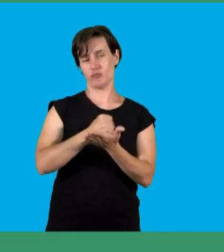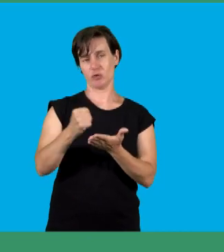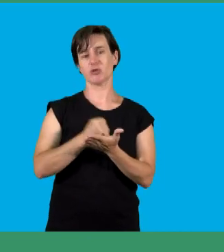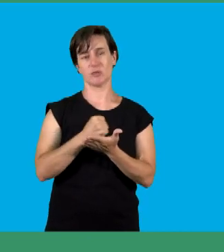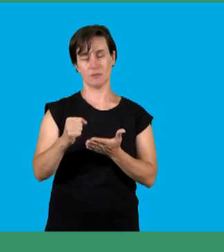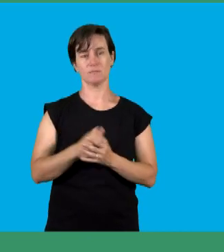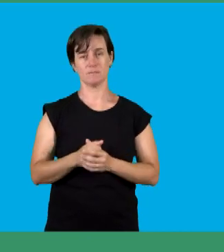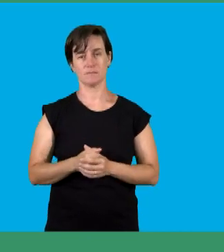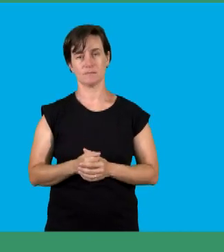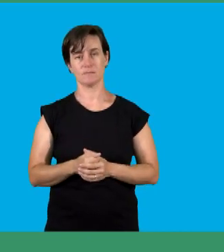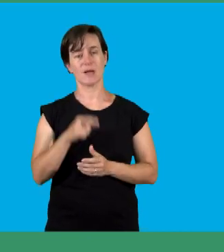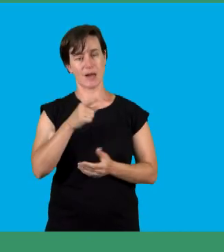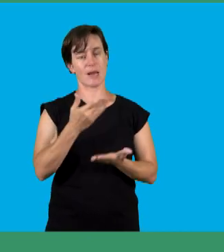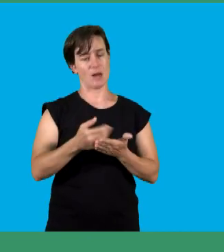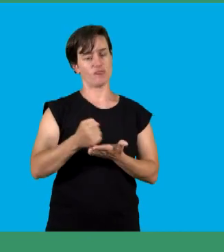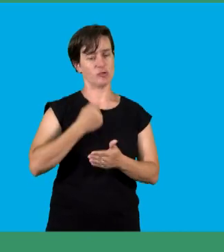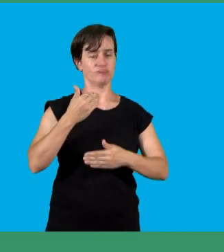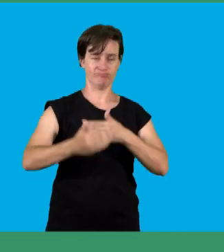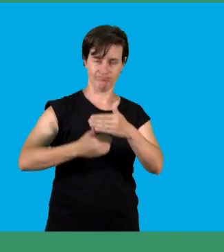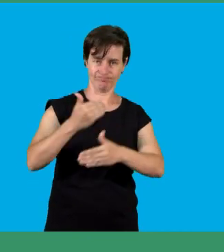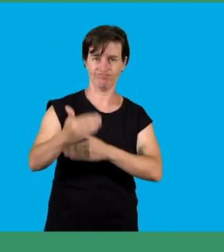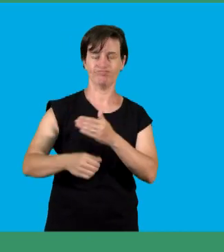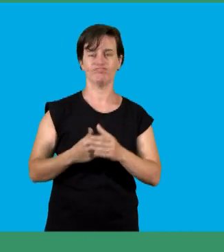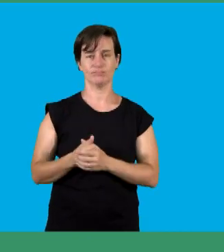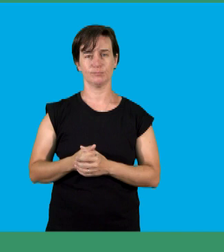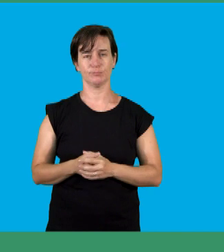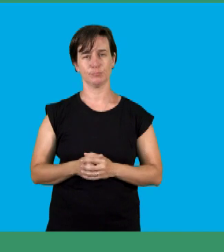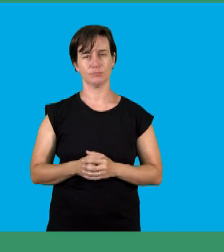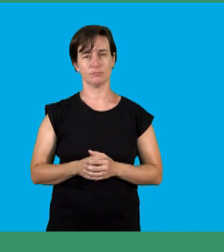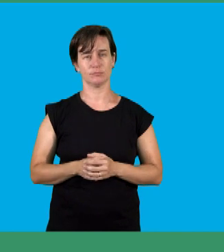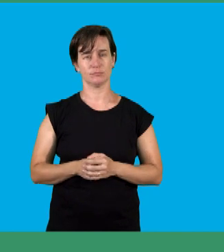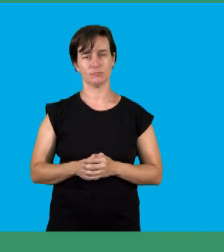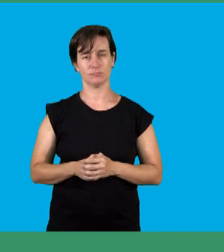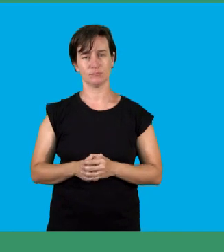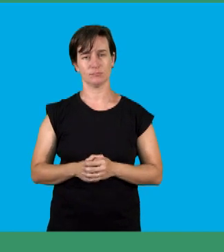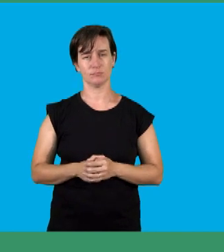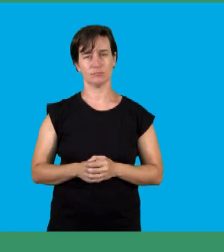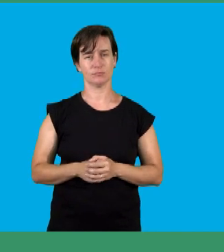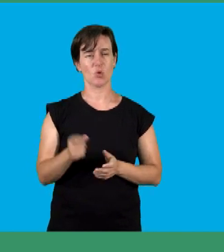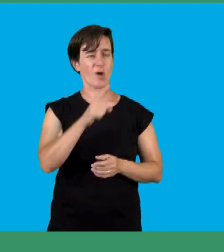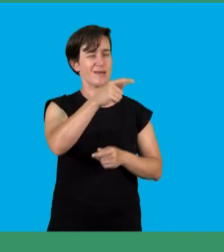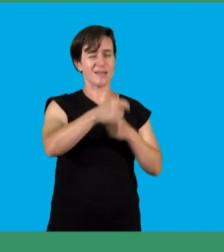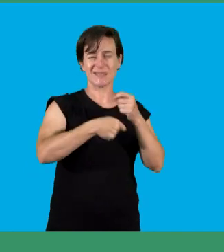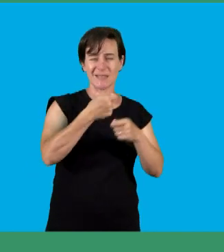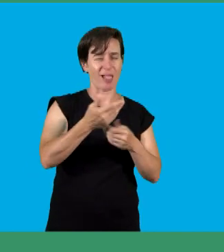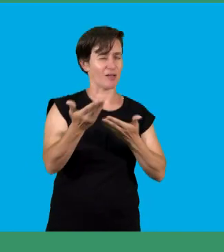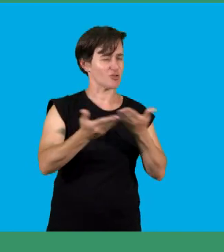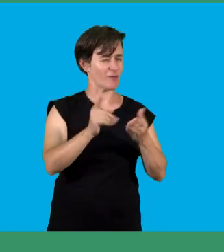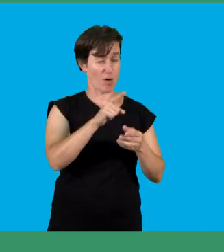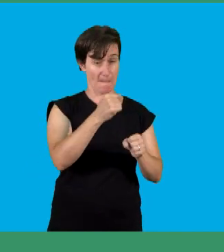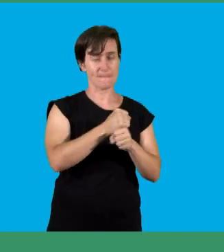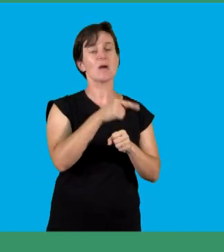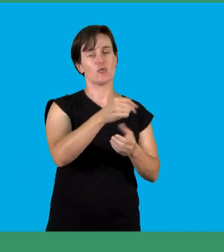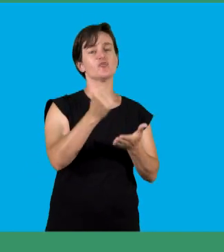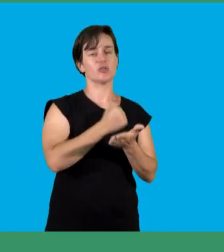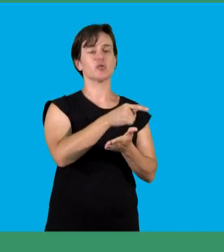are registered to operate, to offer us with the activities that they are offering us to us as